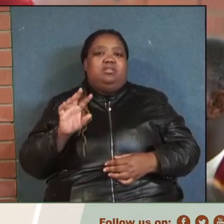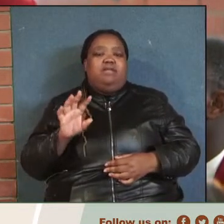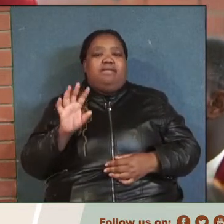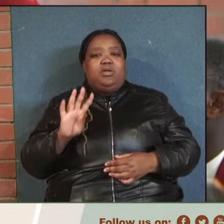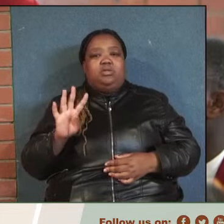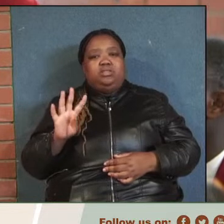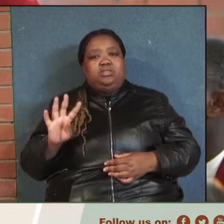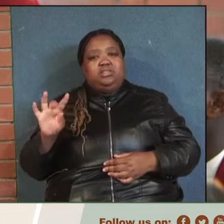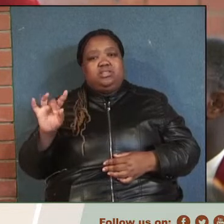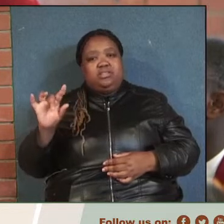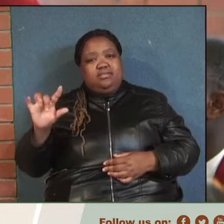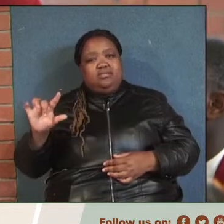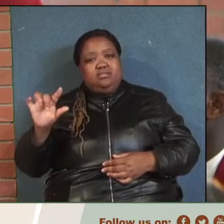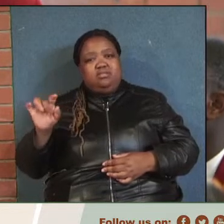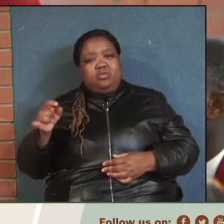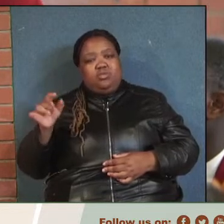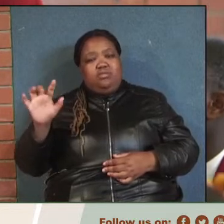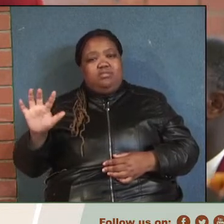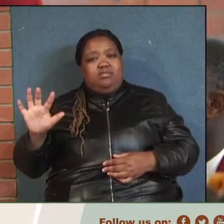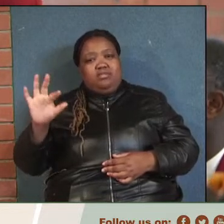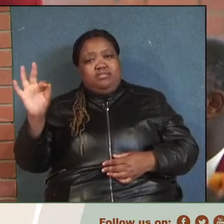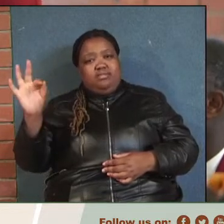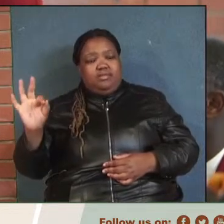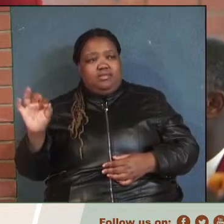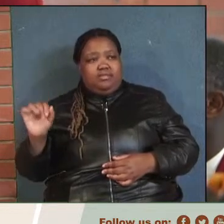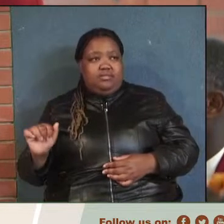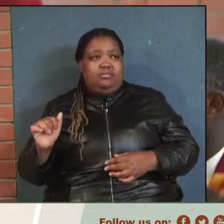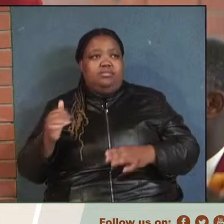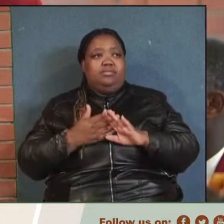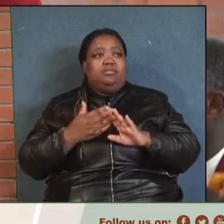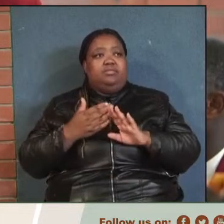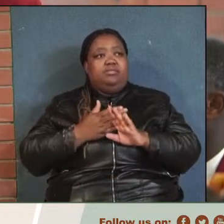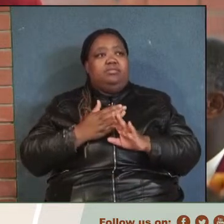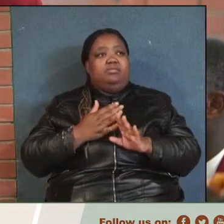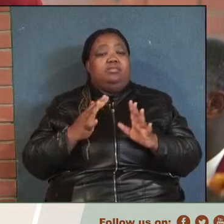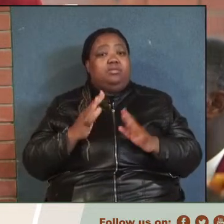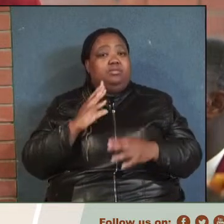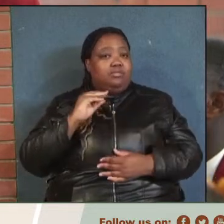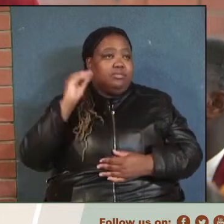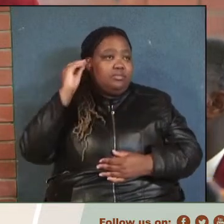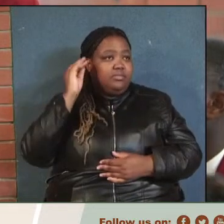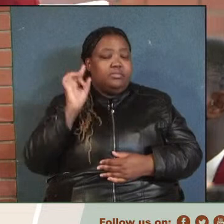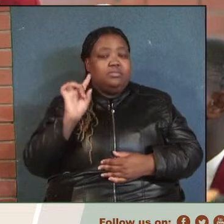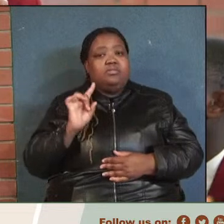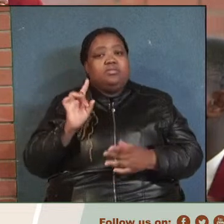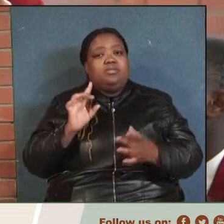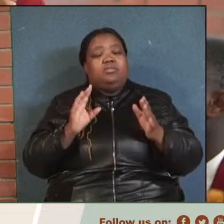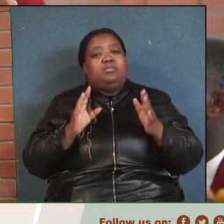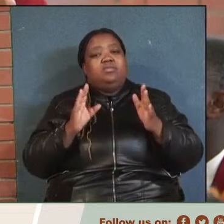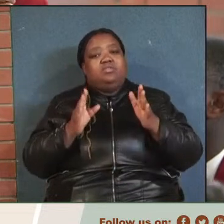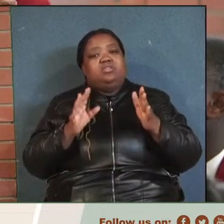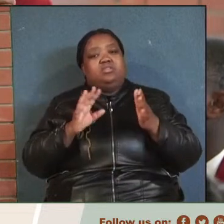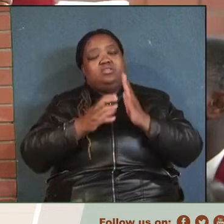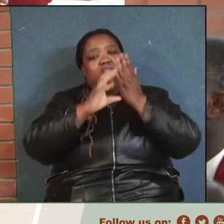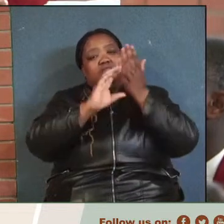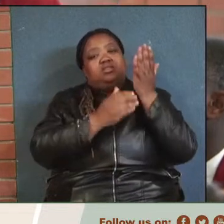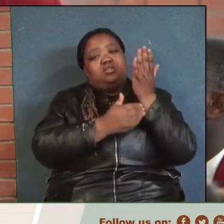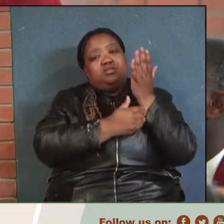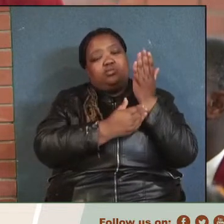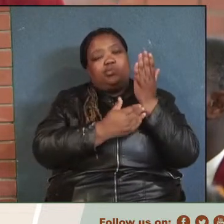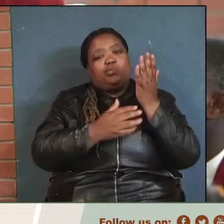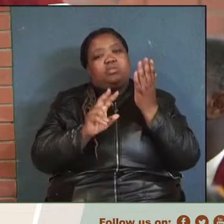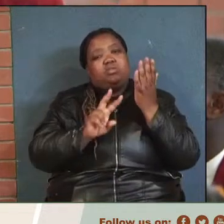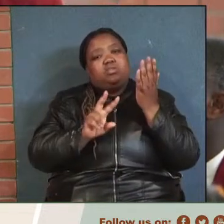47.5%. I plead before the House, before you'll ask questions, please. Please note that Section 29, Subsection 1, Article A states